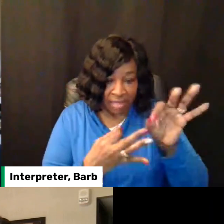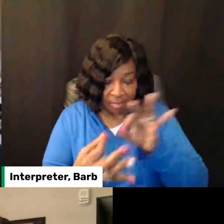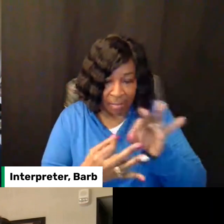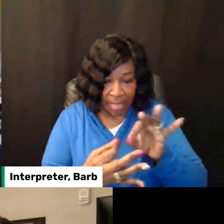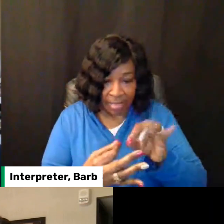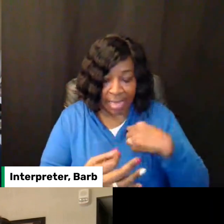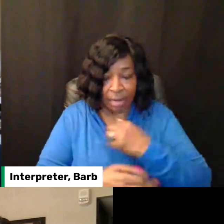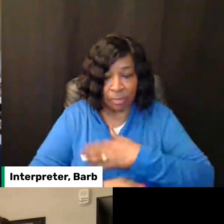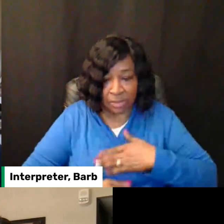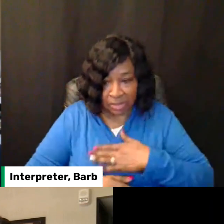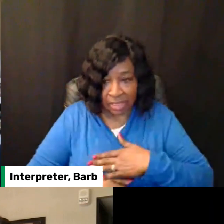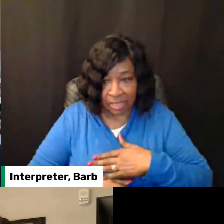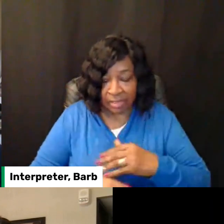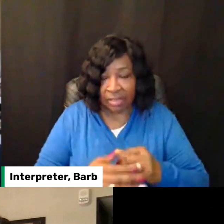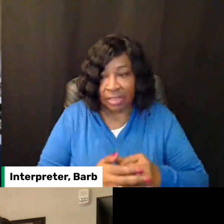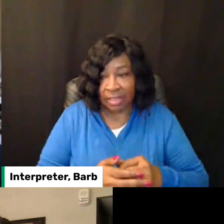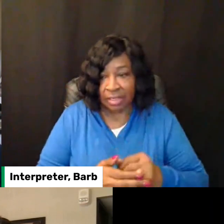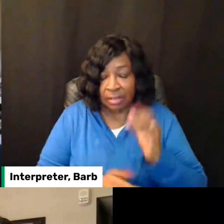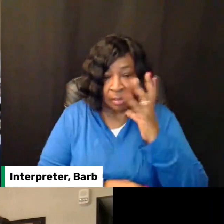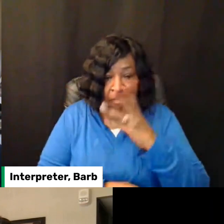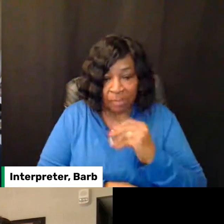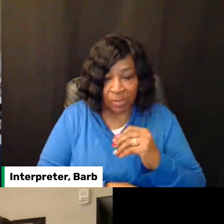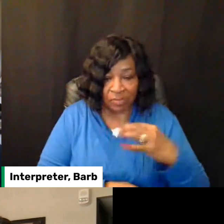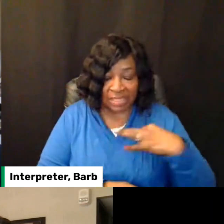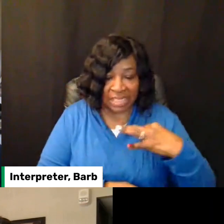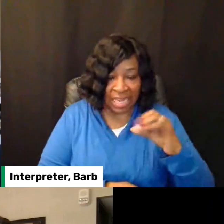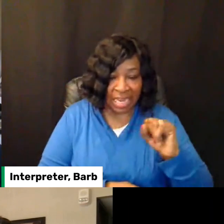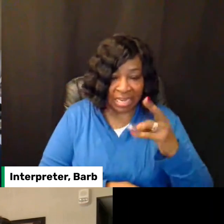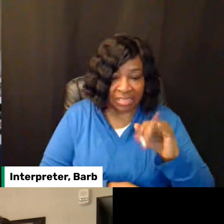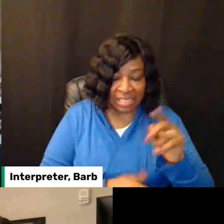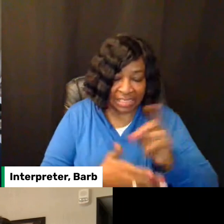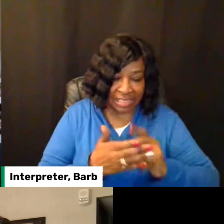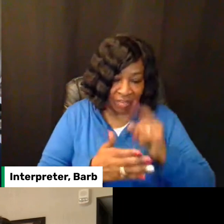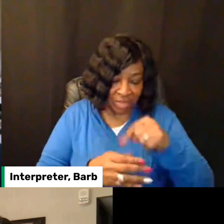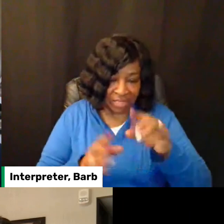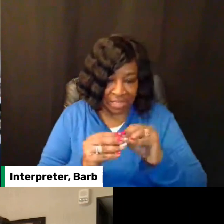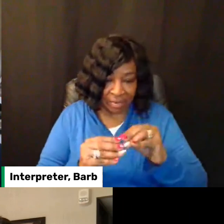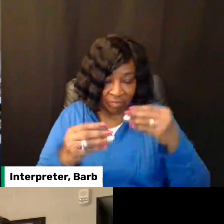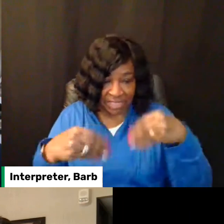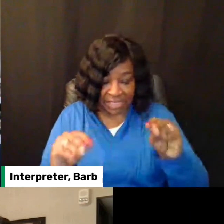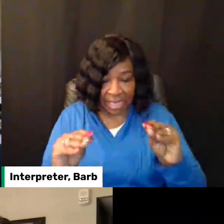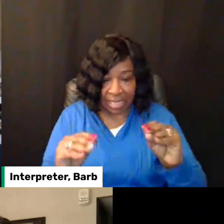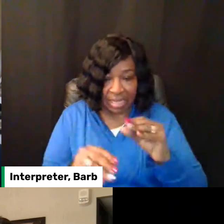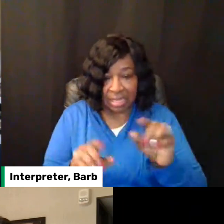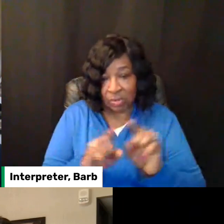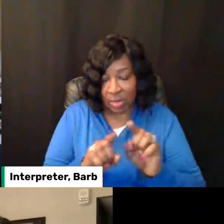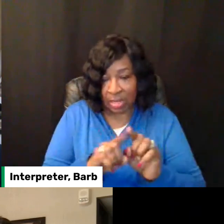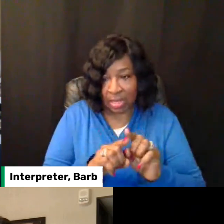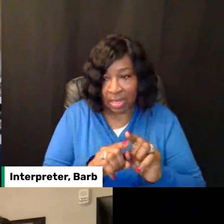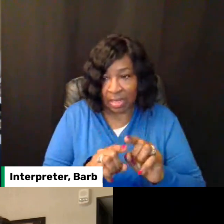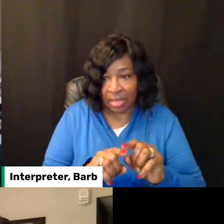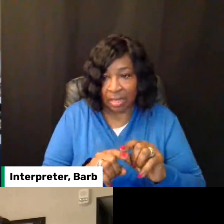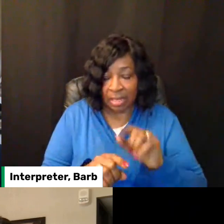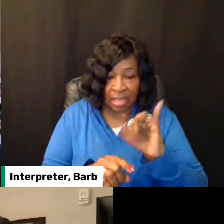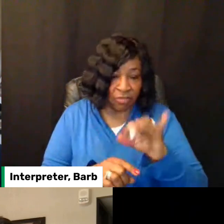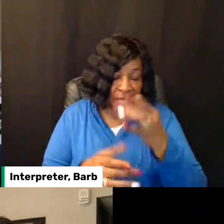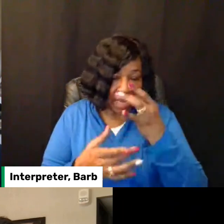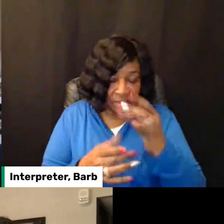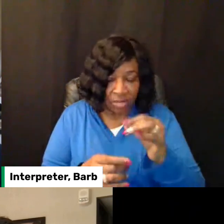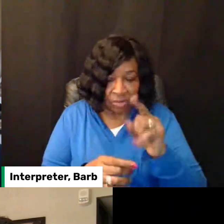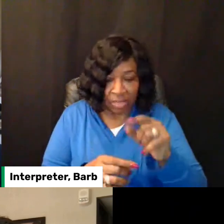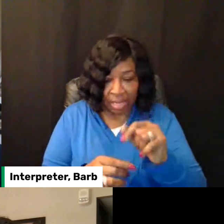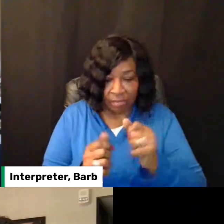Also dropped in, we have beautiful t-shirts that were designed for the summit that are for sale as well. If people are interested, you can follow that to the